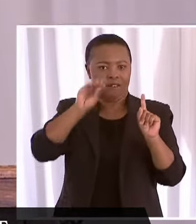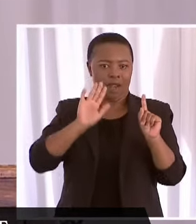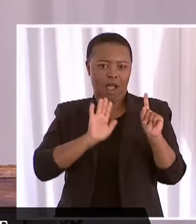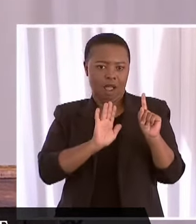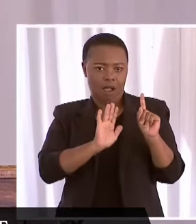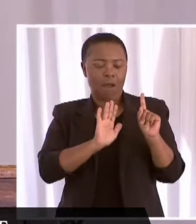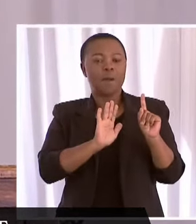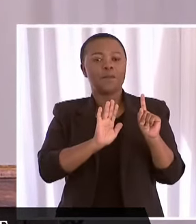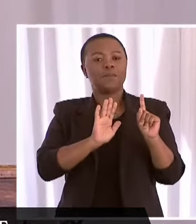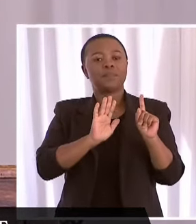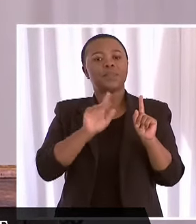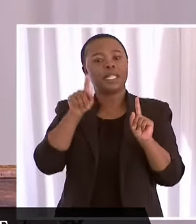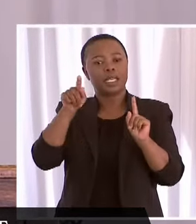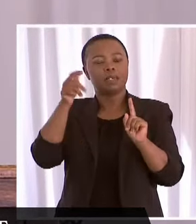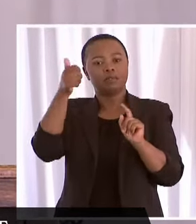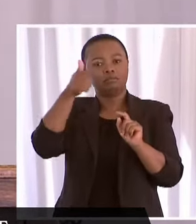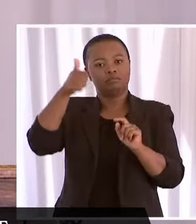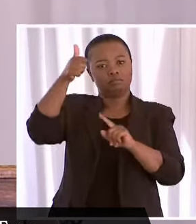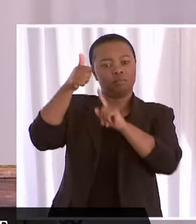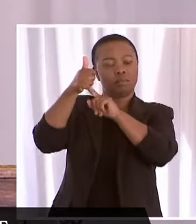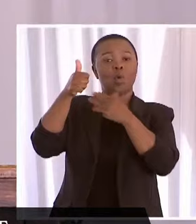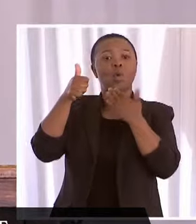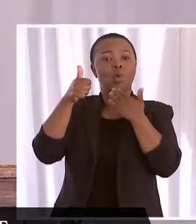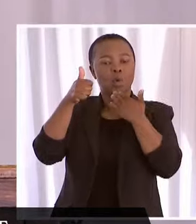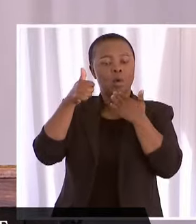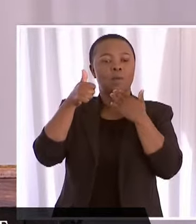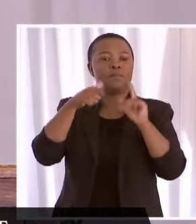His Excellency, Mr. Cyril Ramaphosa.